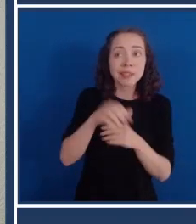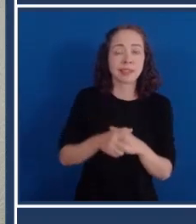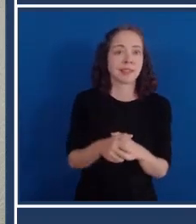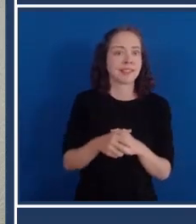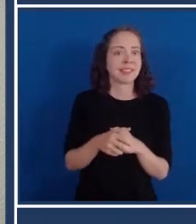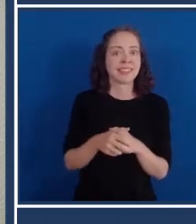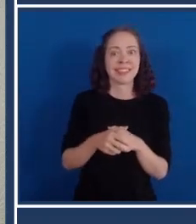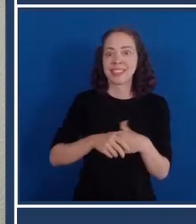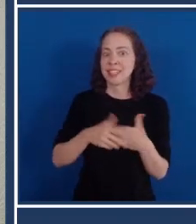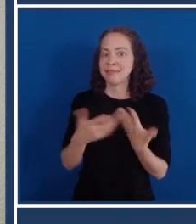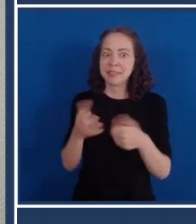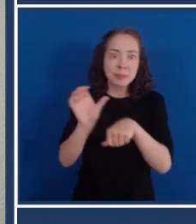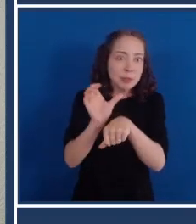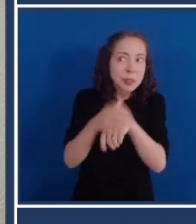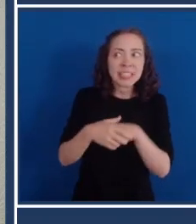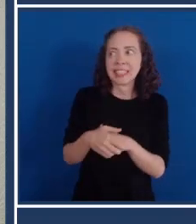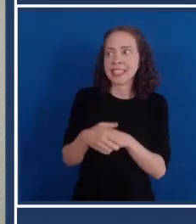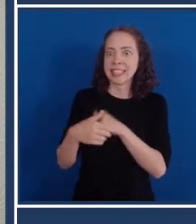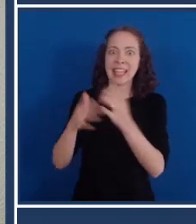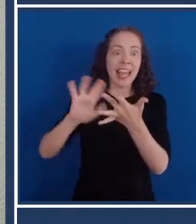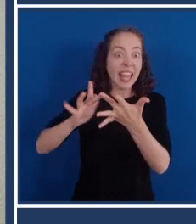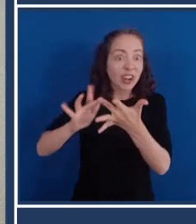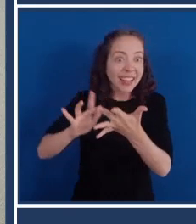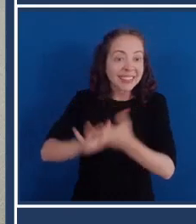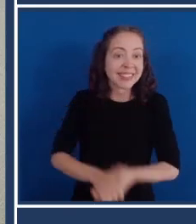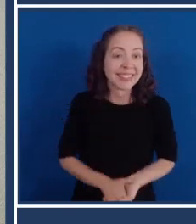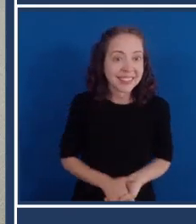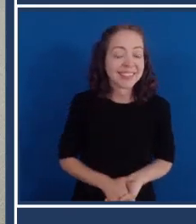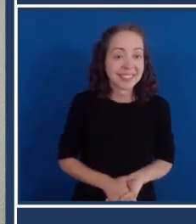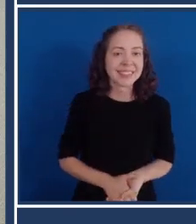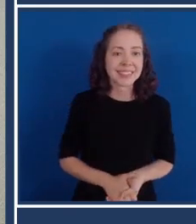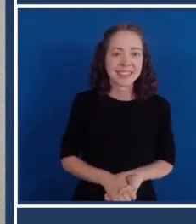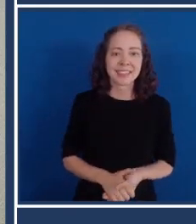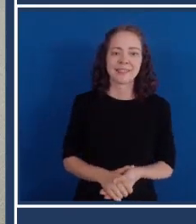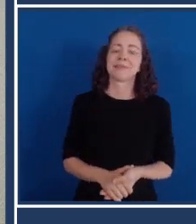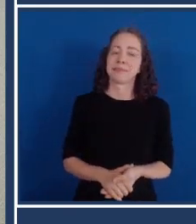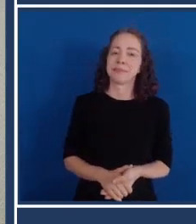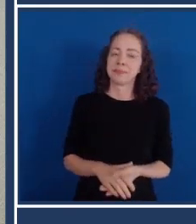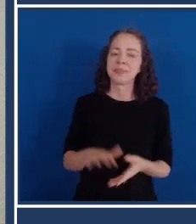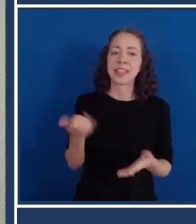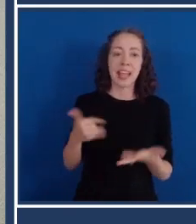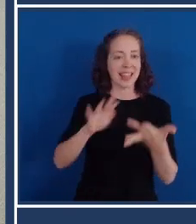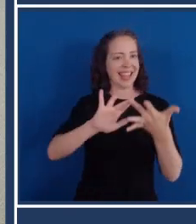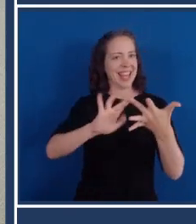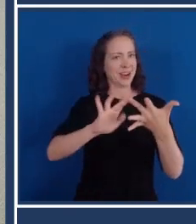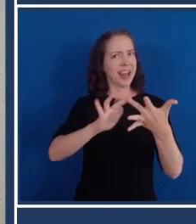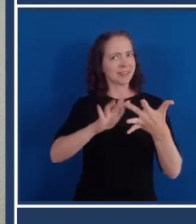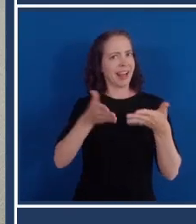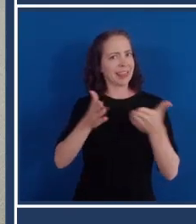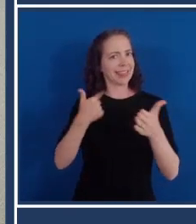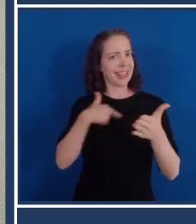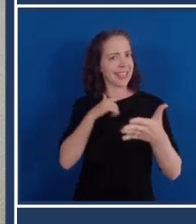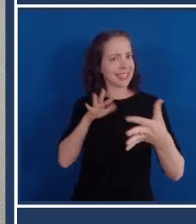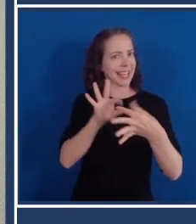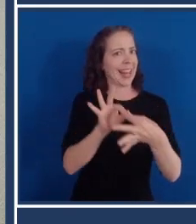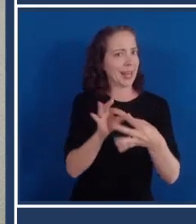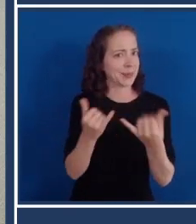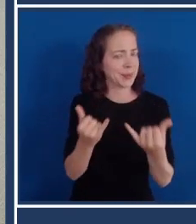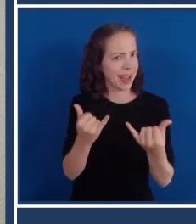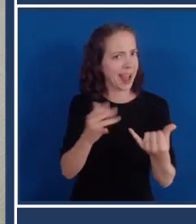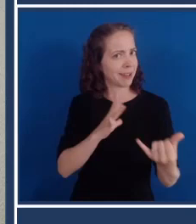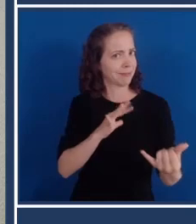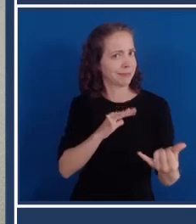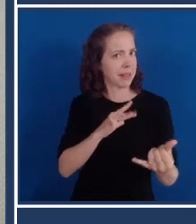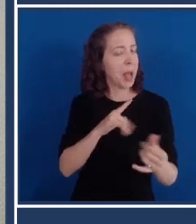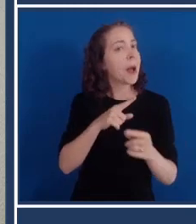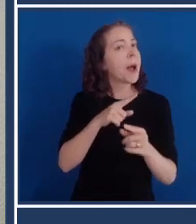all here together today, and it allows us to connect. But I think we all recognise that it's also the same